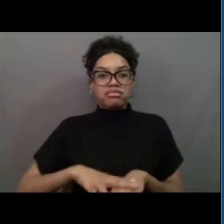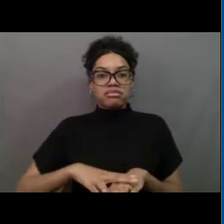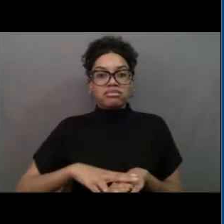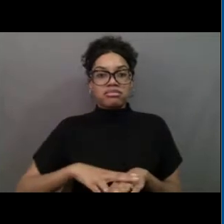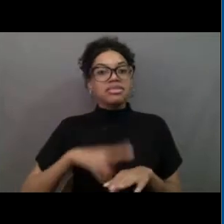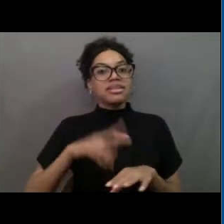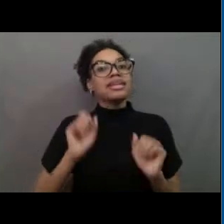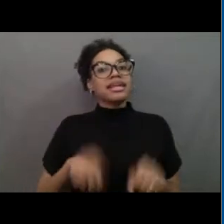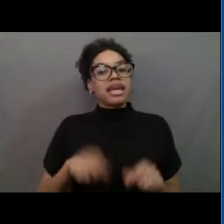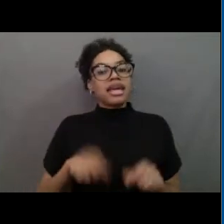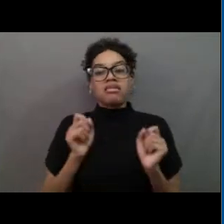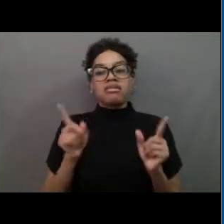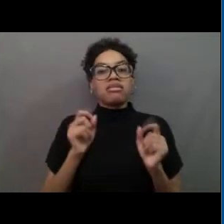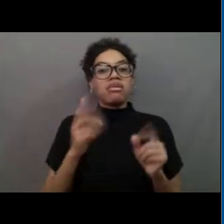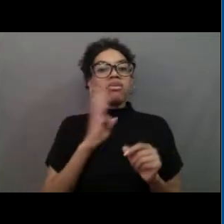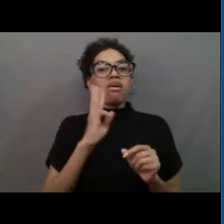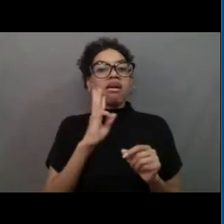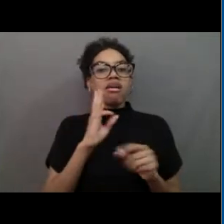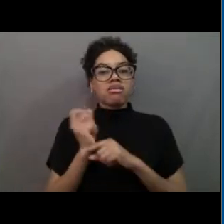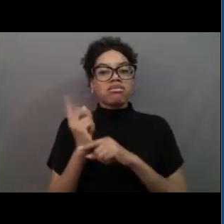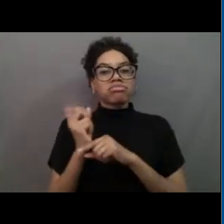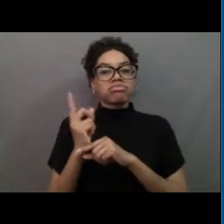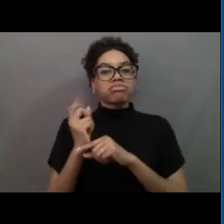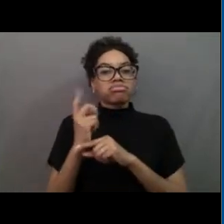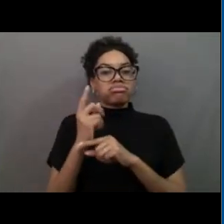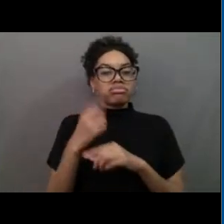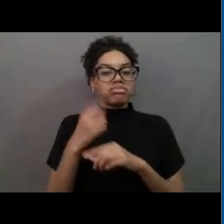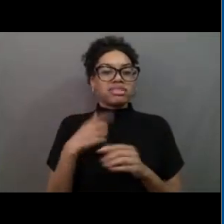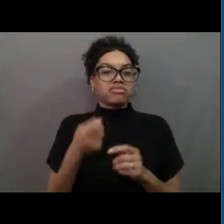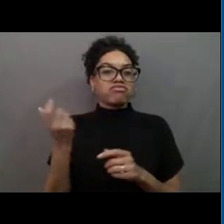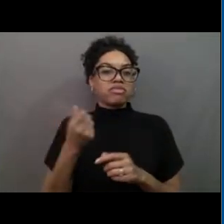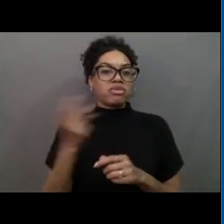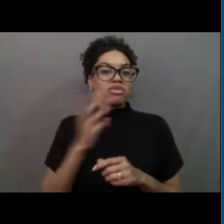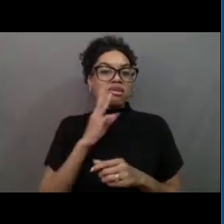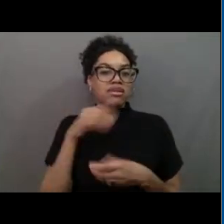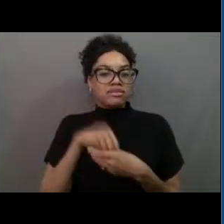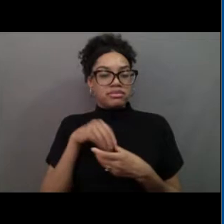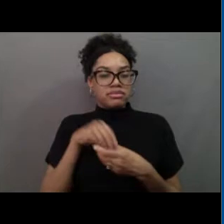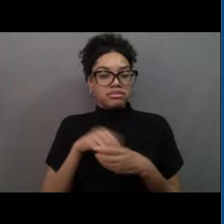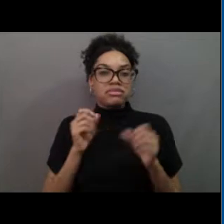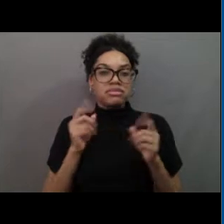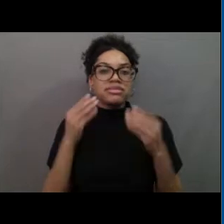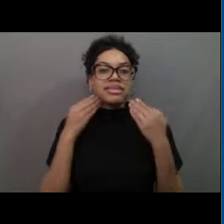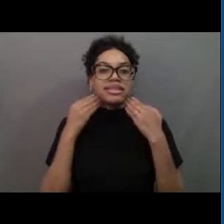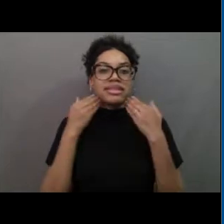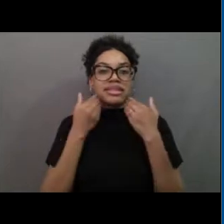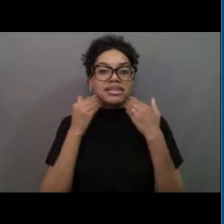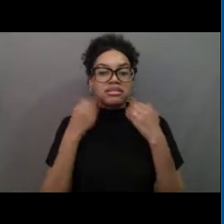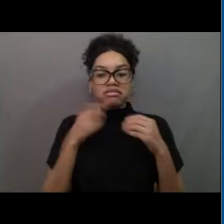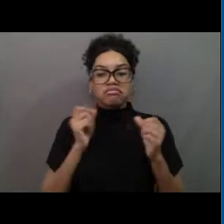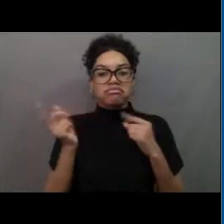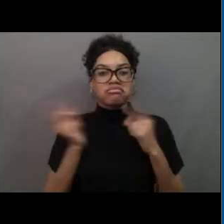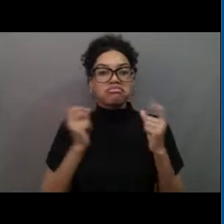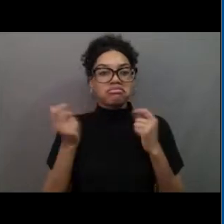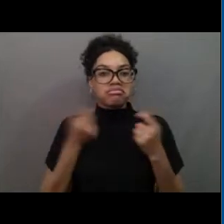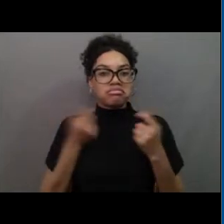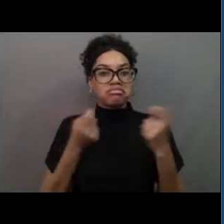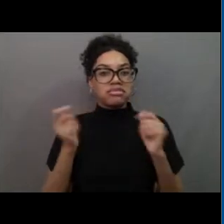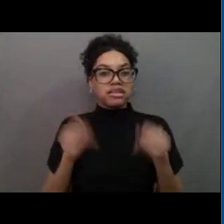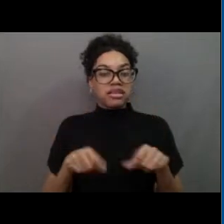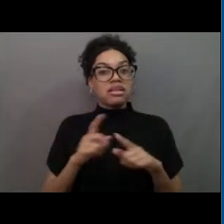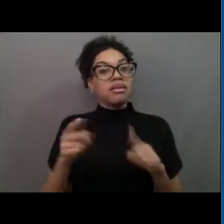gills. Whereas other species of shark, like the sharky looking sharks, like the sandbar shark and so forth, do have to keep moving in order to keep the water going over